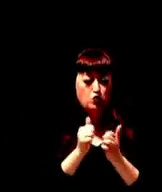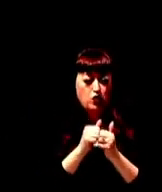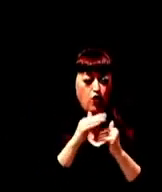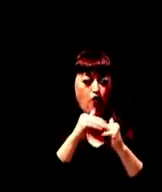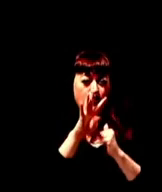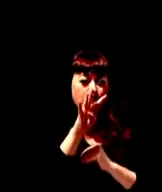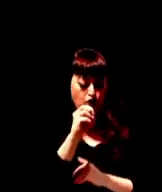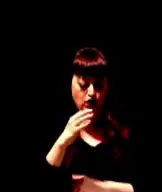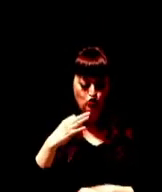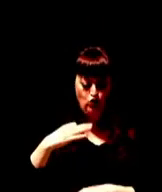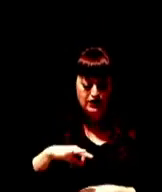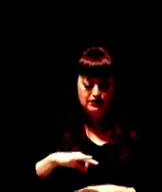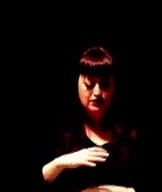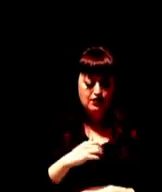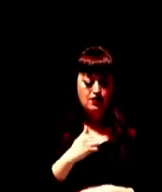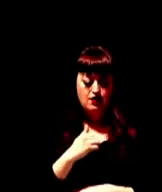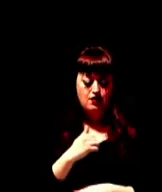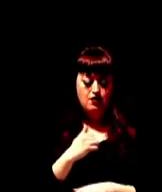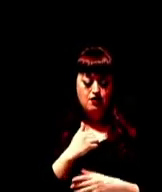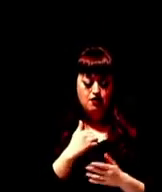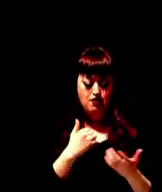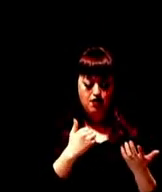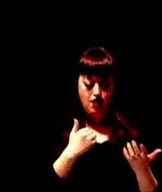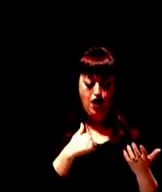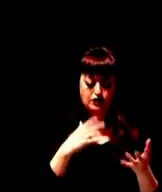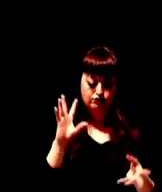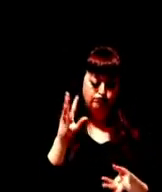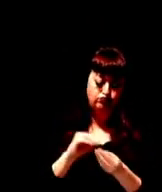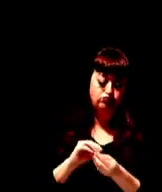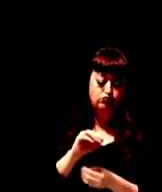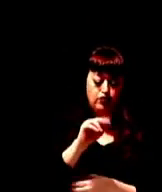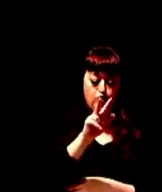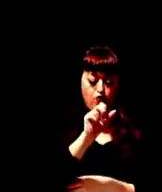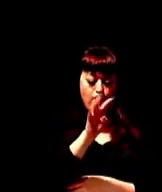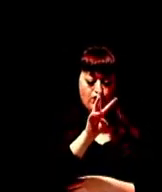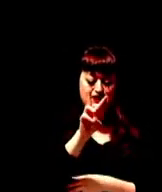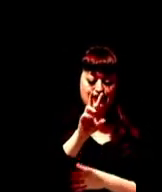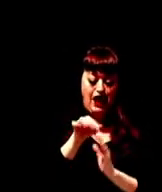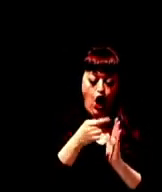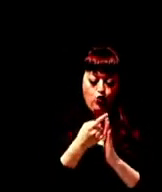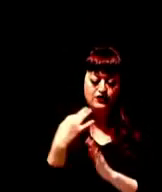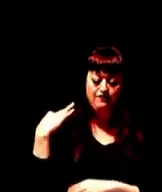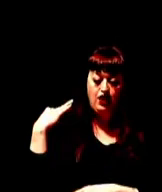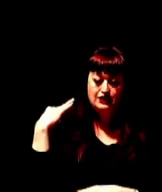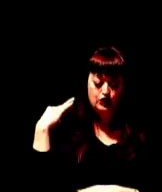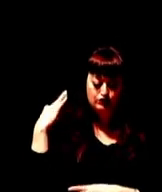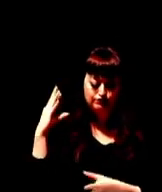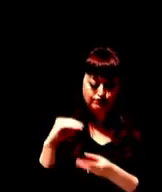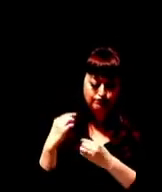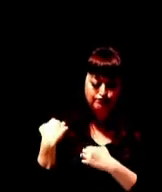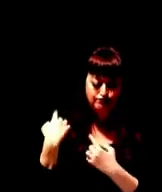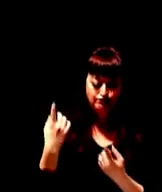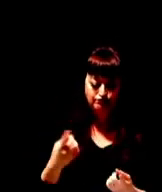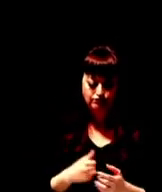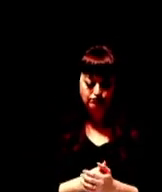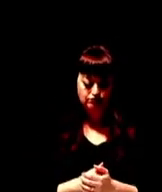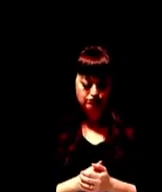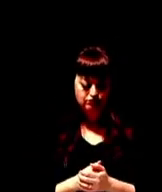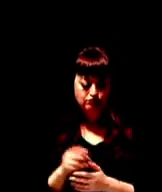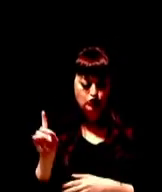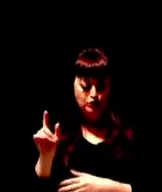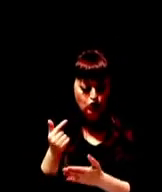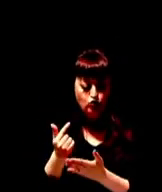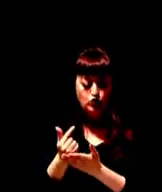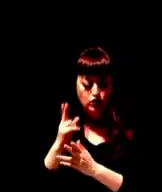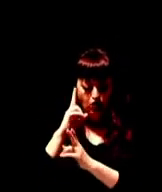credits, has amassed over 346 hours of volunteering, and even with a lot going on in her life, Guadalupe will be graduating with